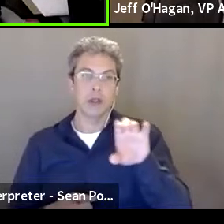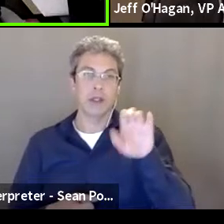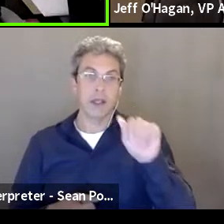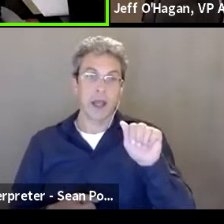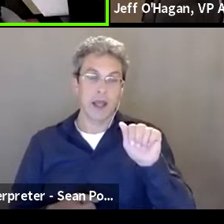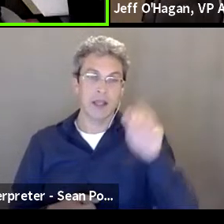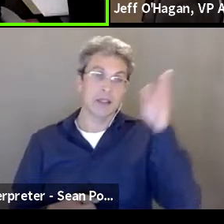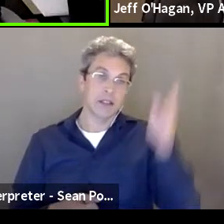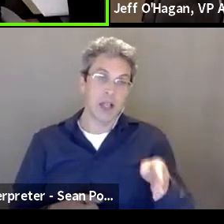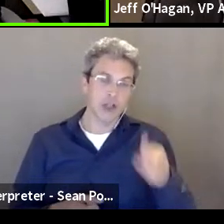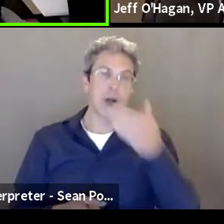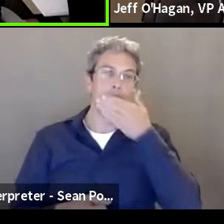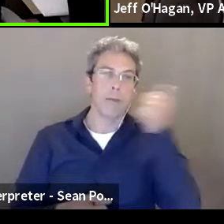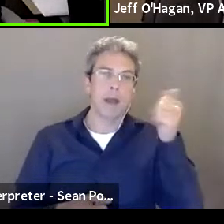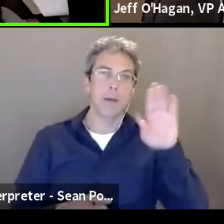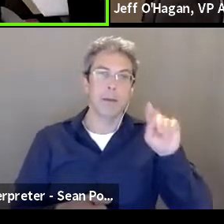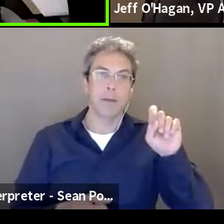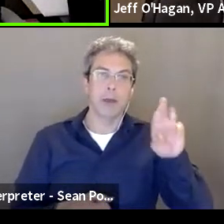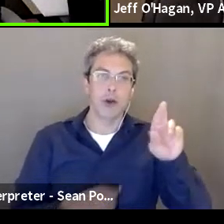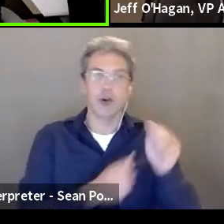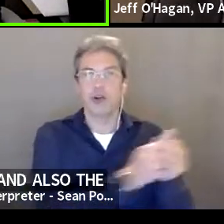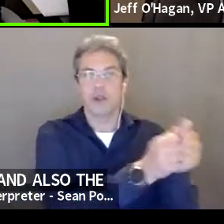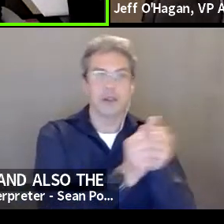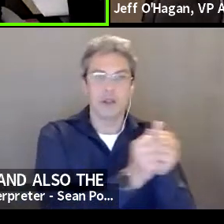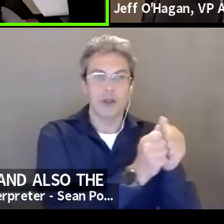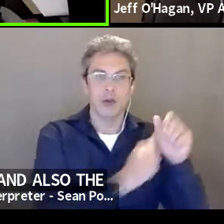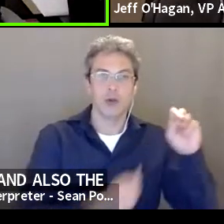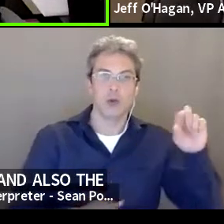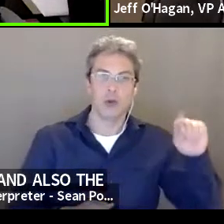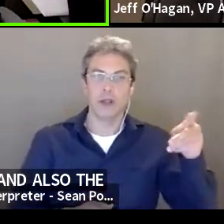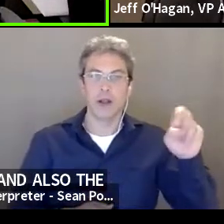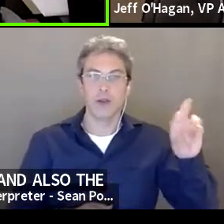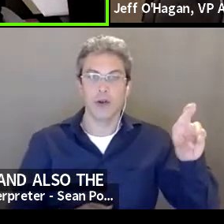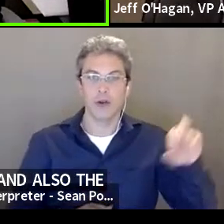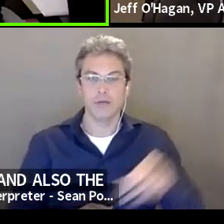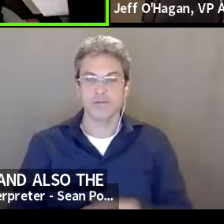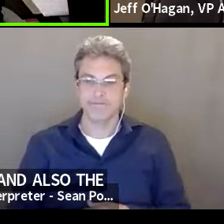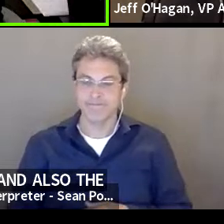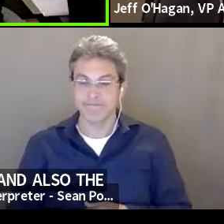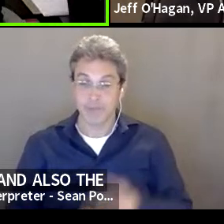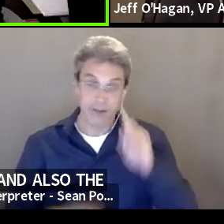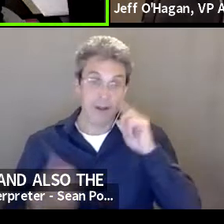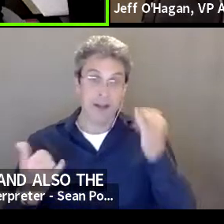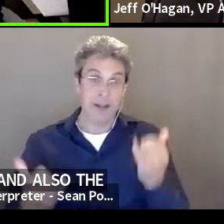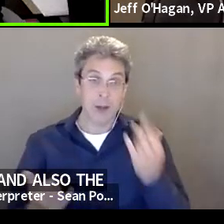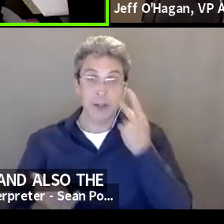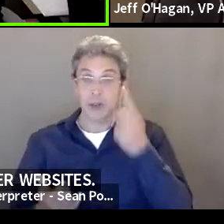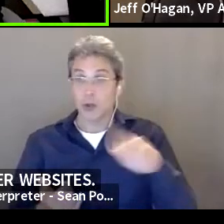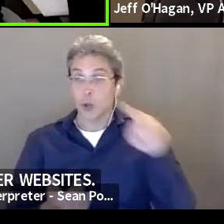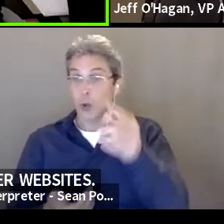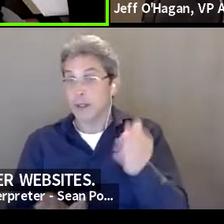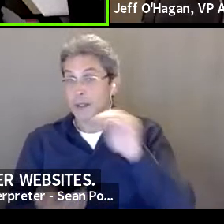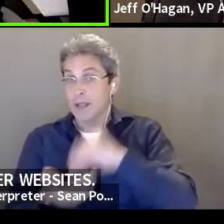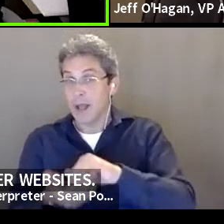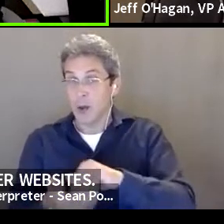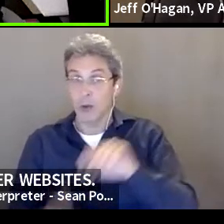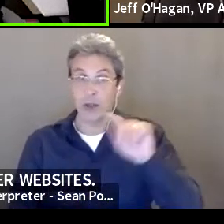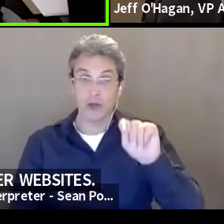yorku.ca/bettertogether websites. Until we have an opportunity to see you again, either through town hall or